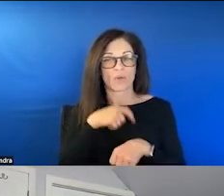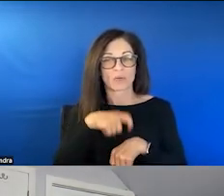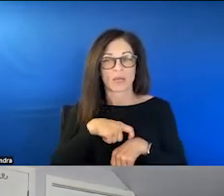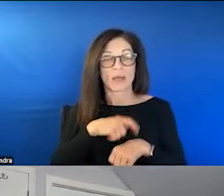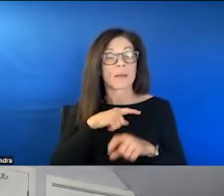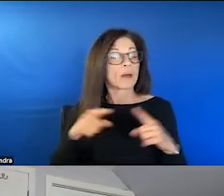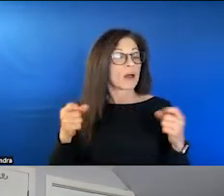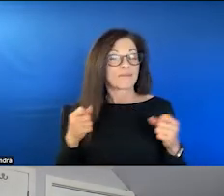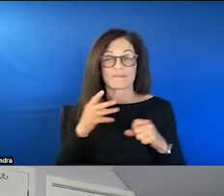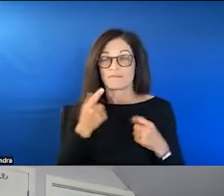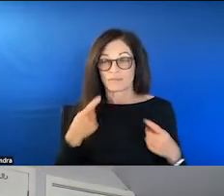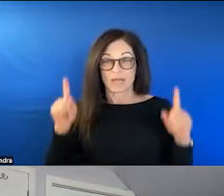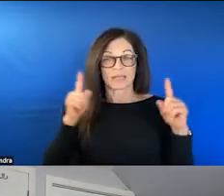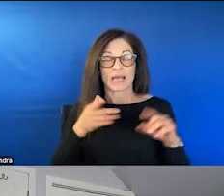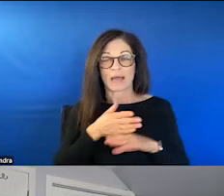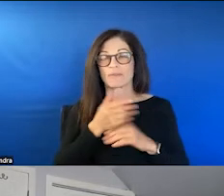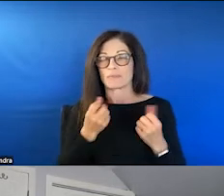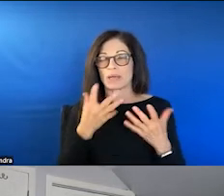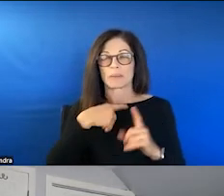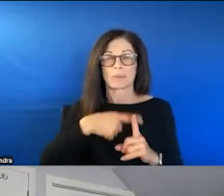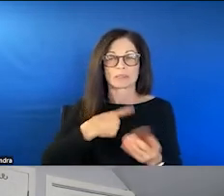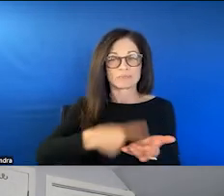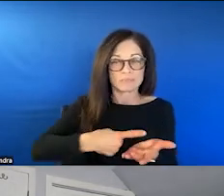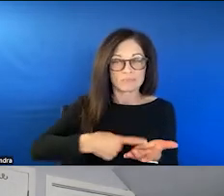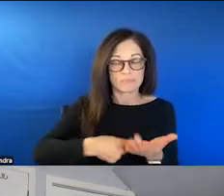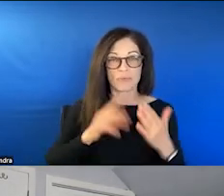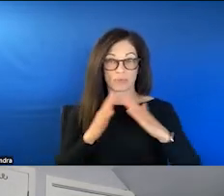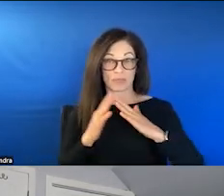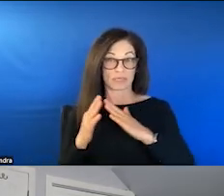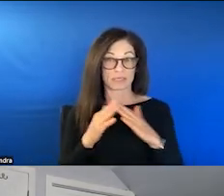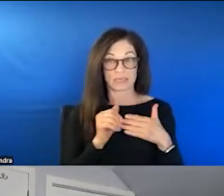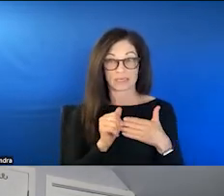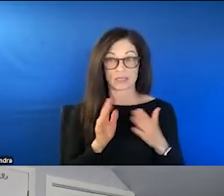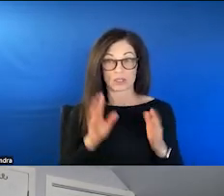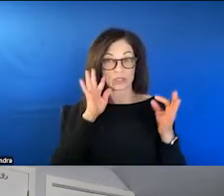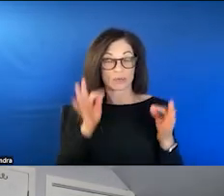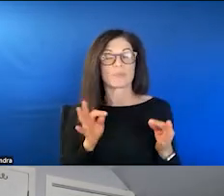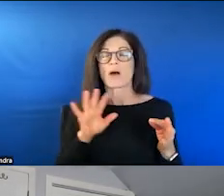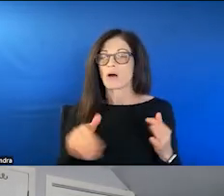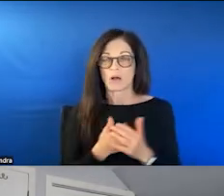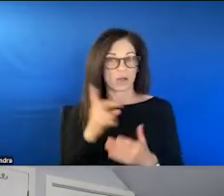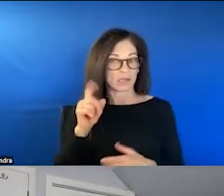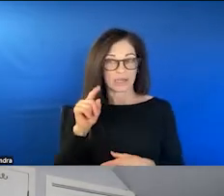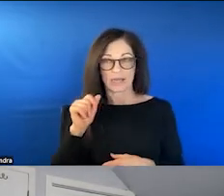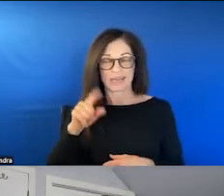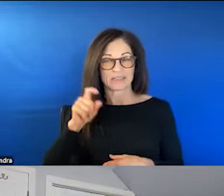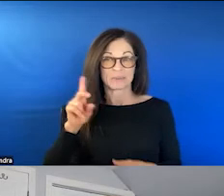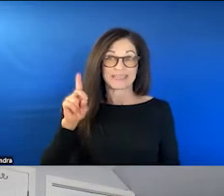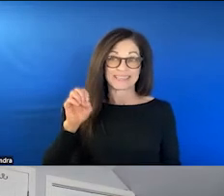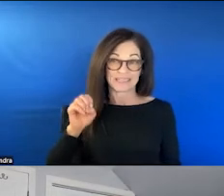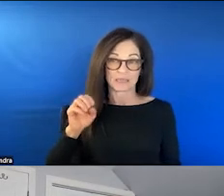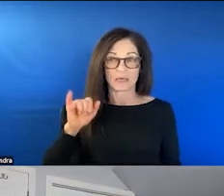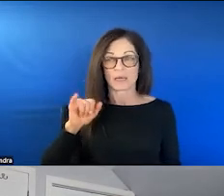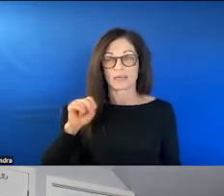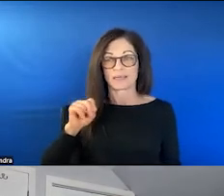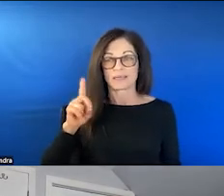many months of deliberation, the city's attorneys determined that all data essentially needed to be de-identified. Now, Health